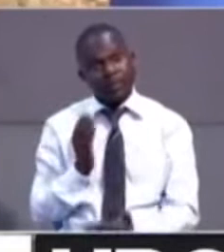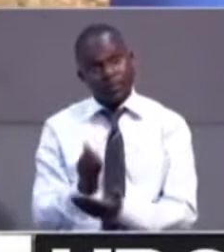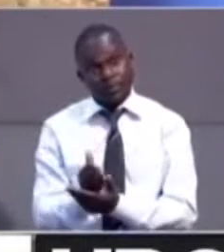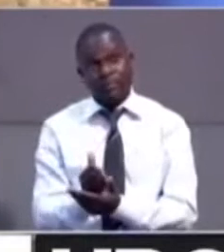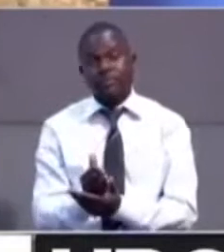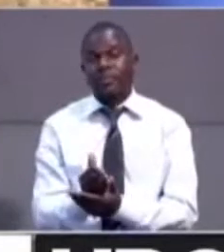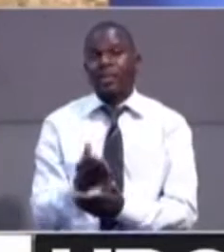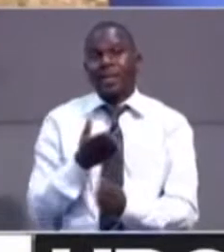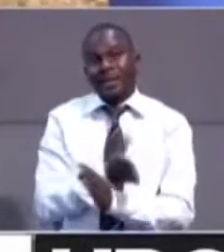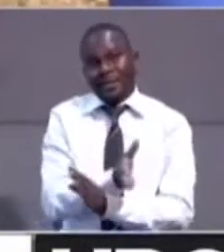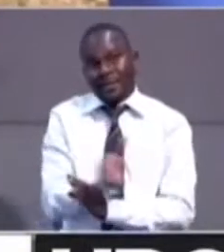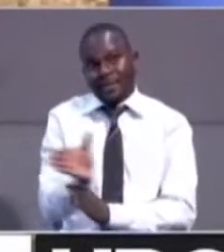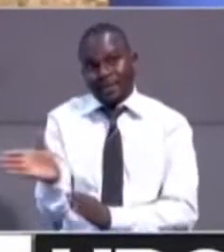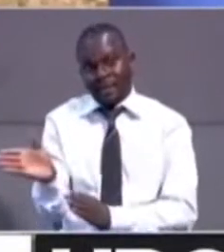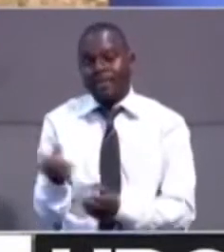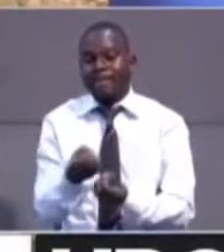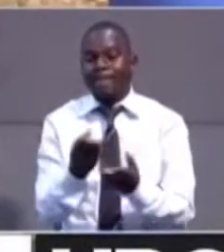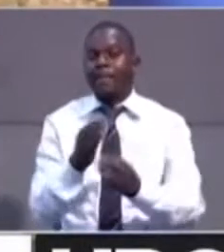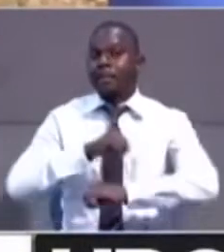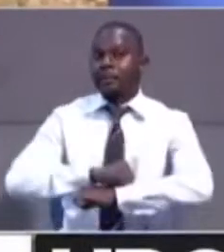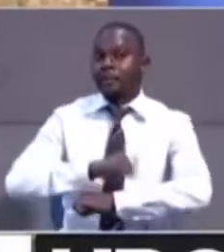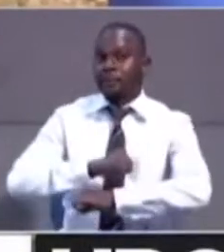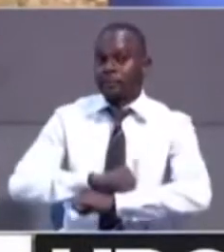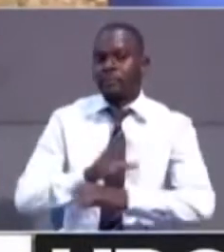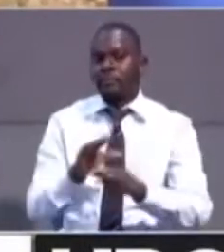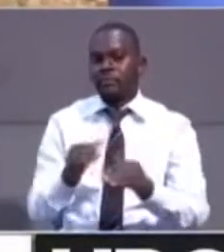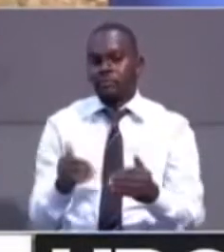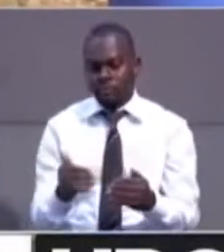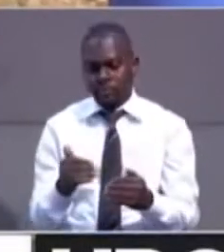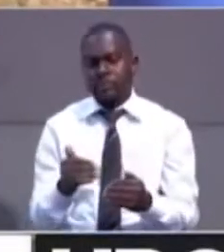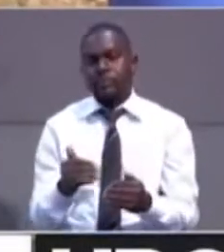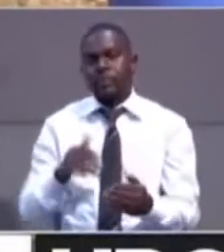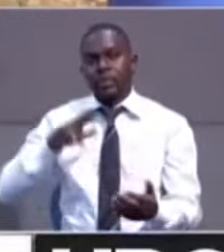This, of course, has been violated by various schools adopting